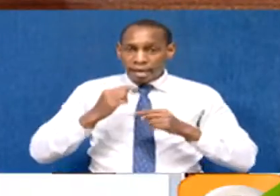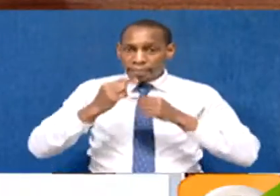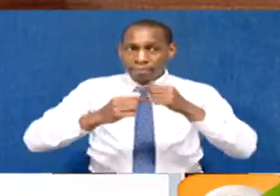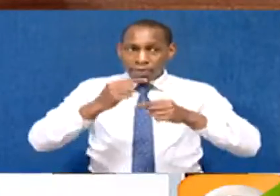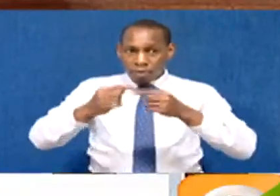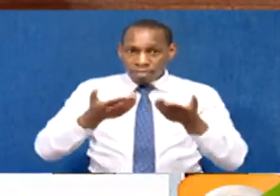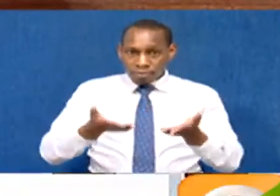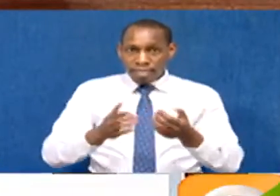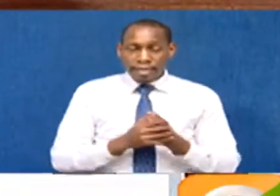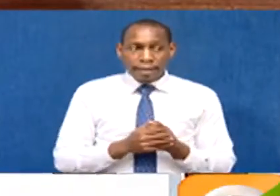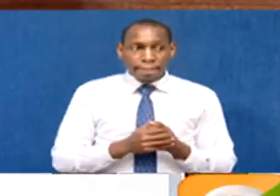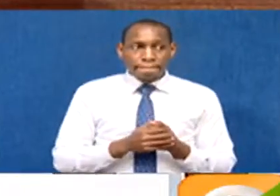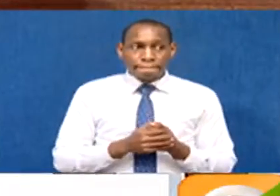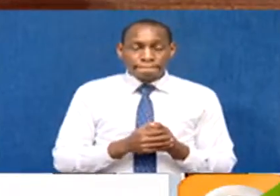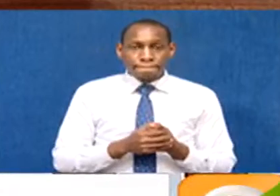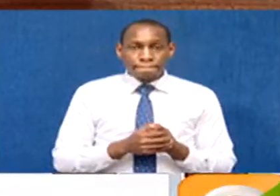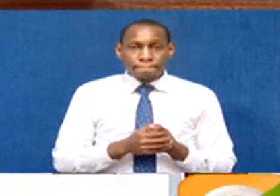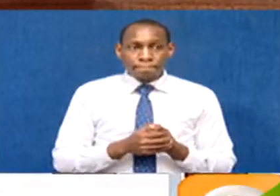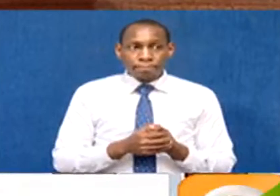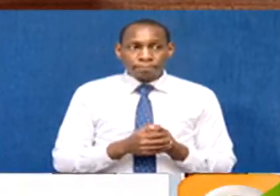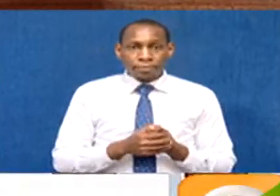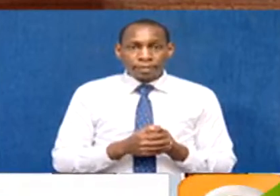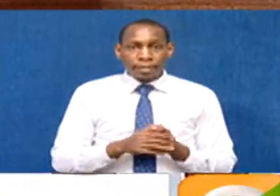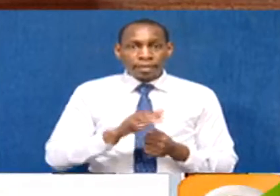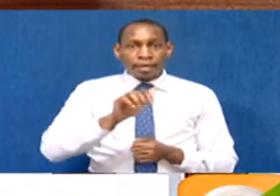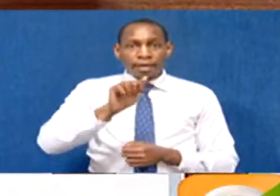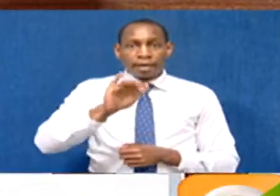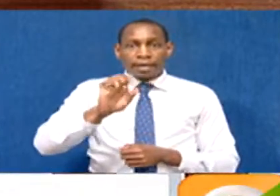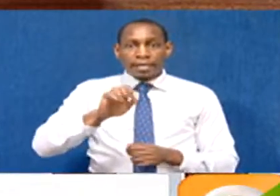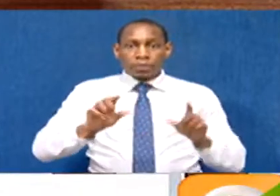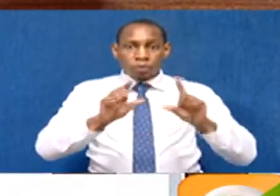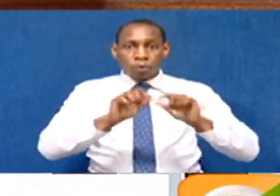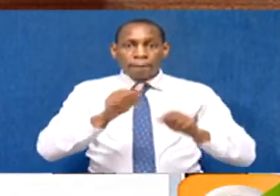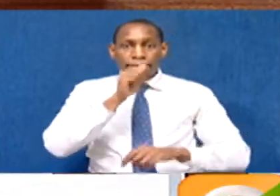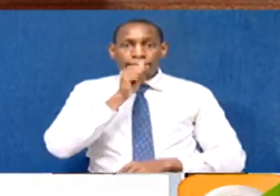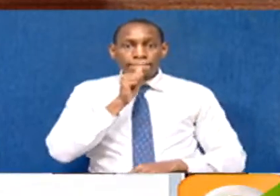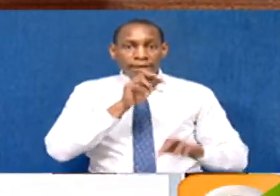it is, what he is. So, you know, Ali's talking about boardrooms